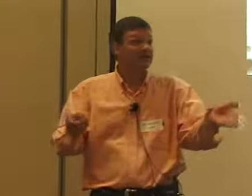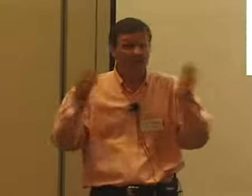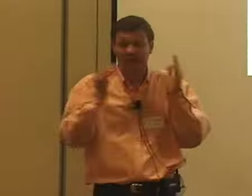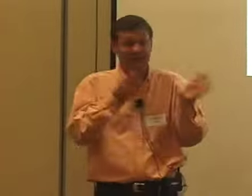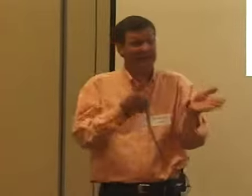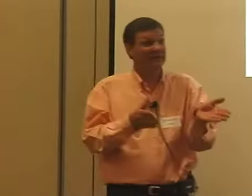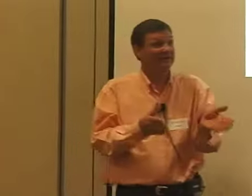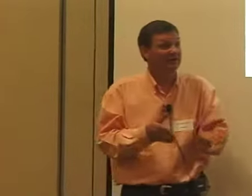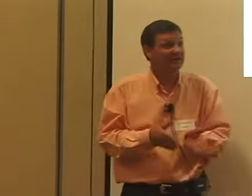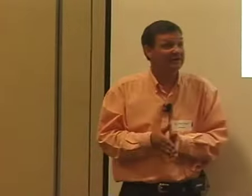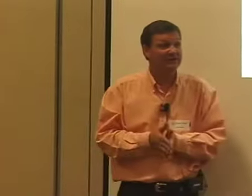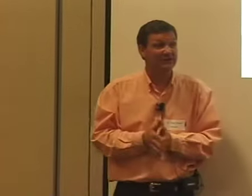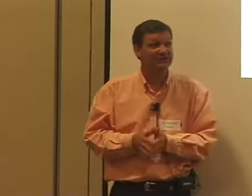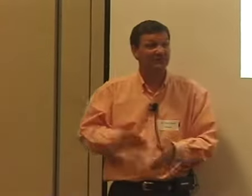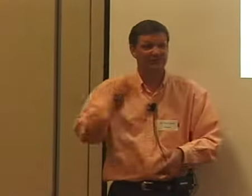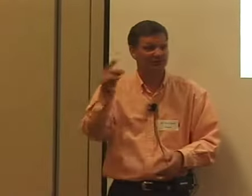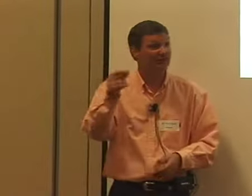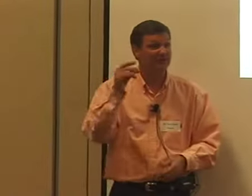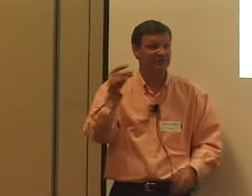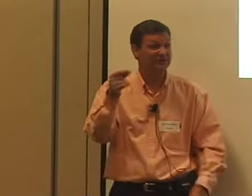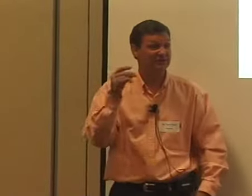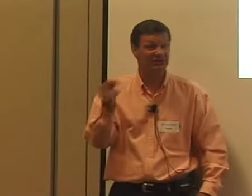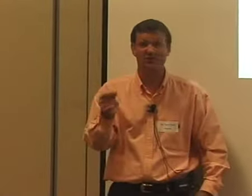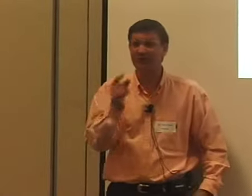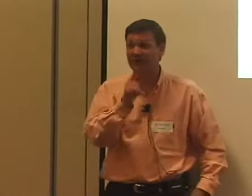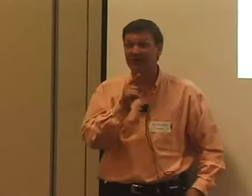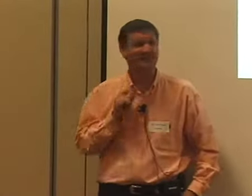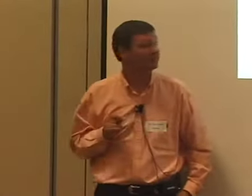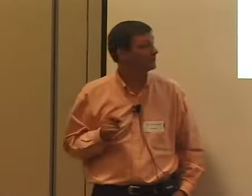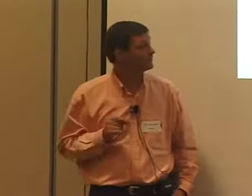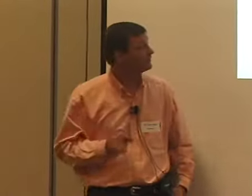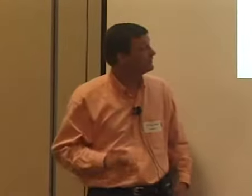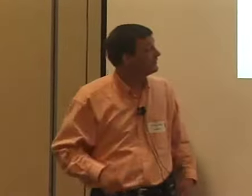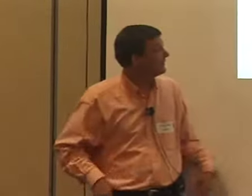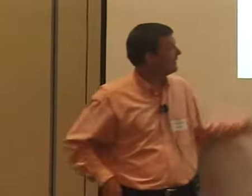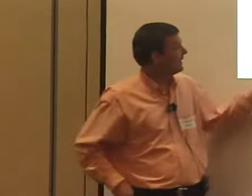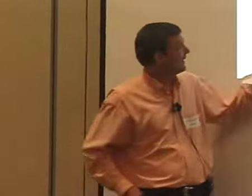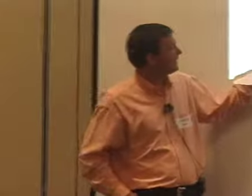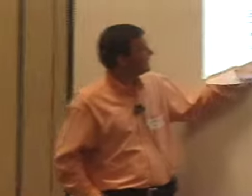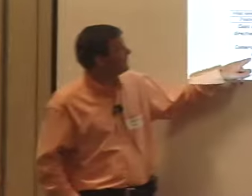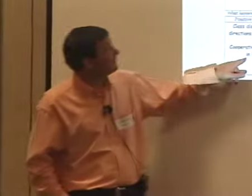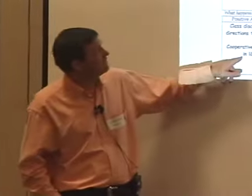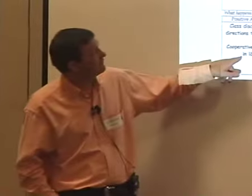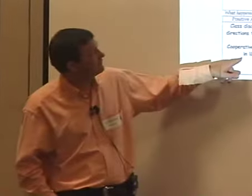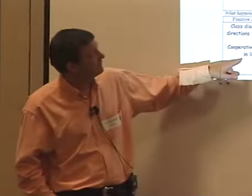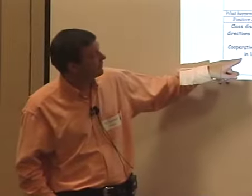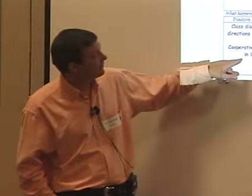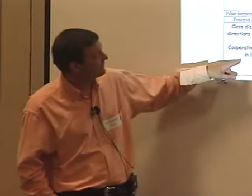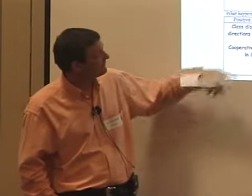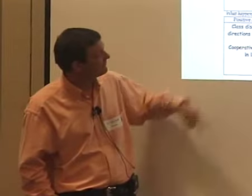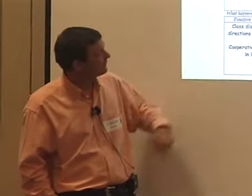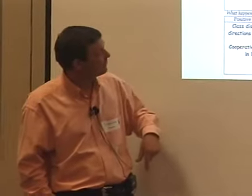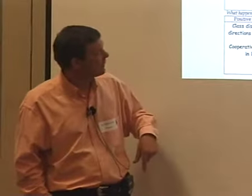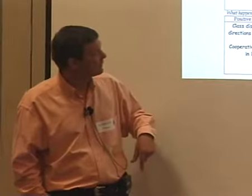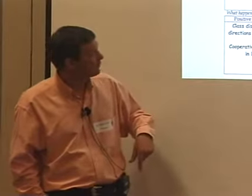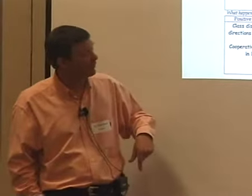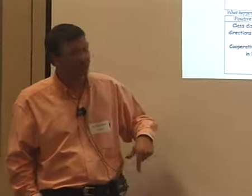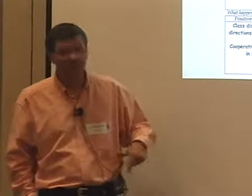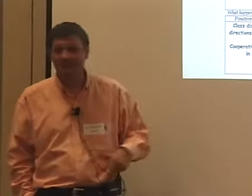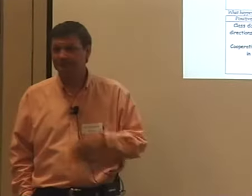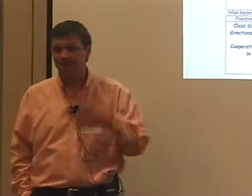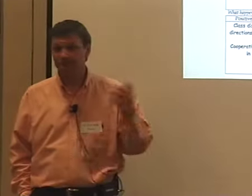Right. She's looking right at him. He's already got the attention, so it's very efficient to do it in that situation. And the librarian says during cooperative